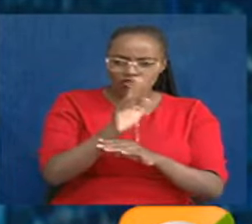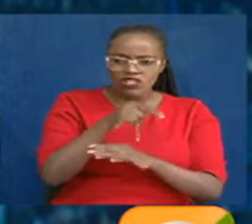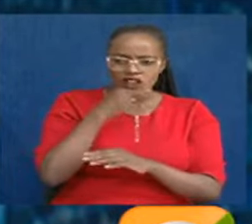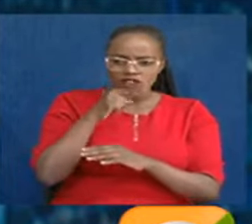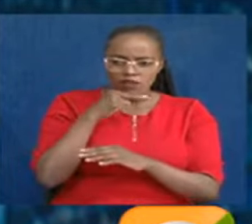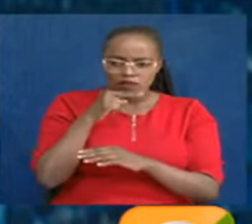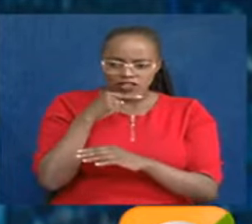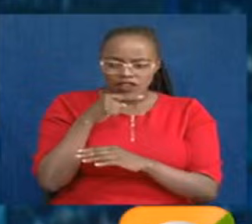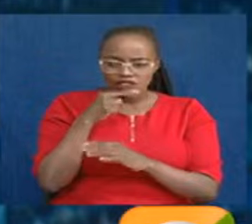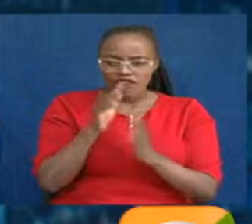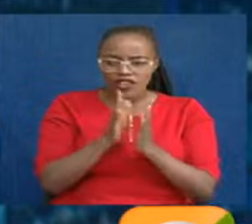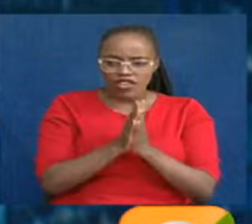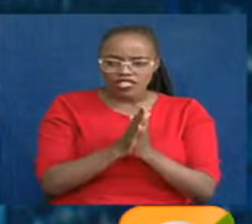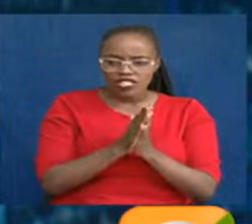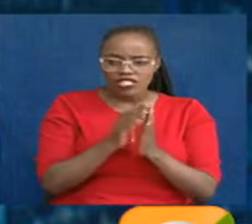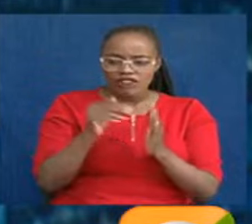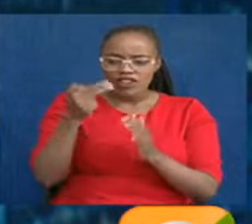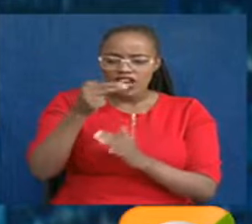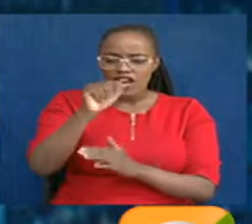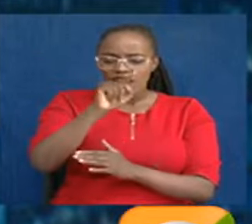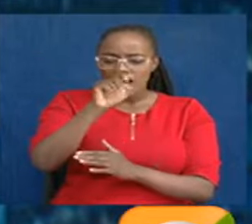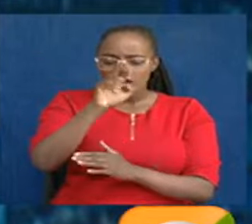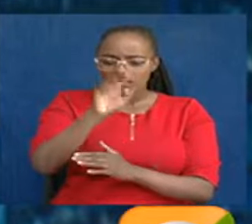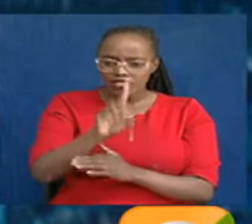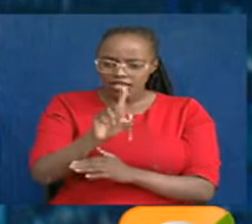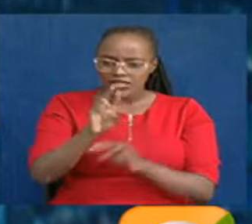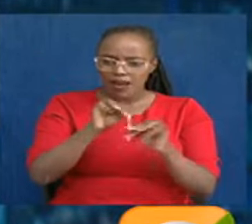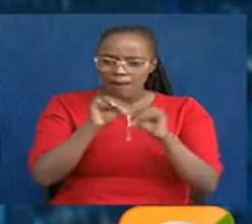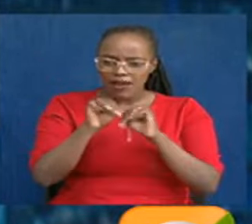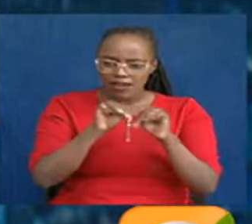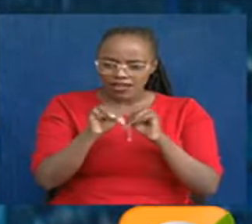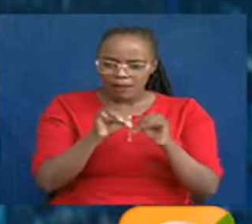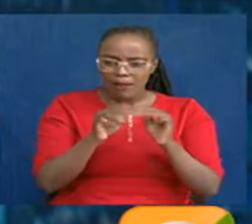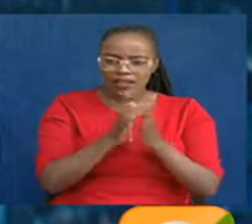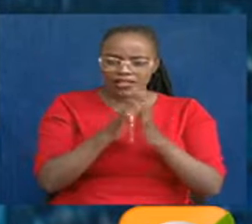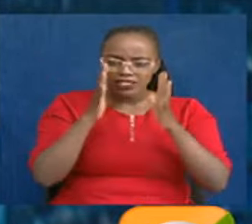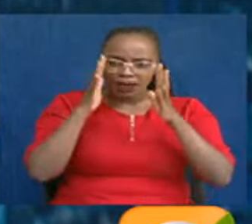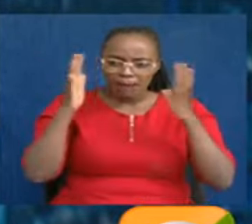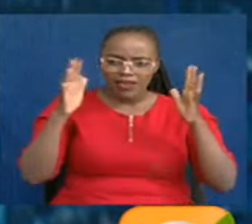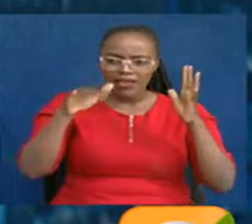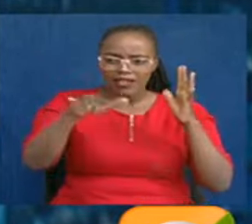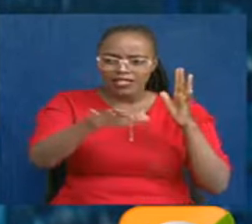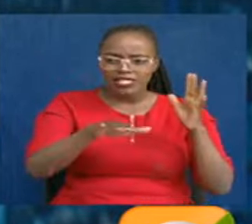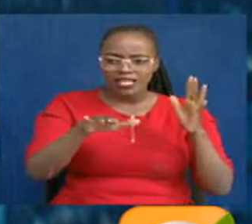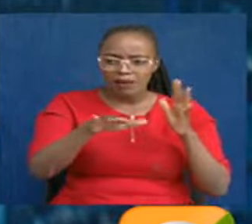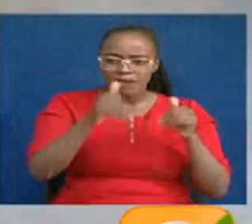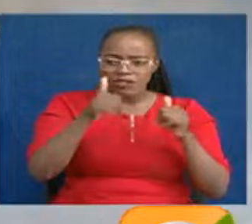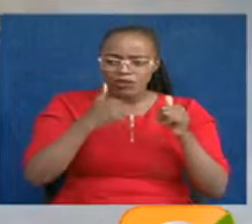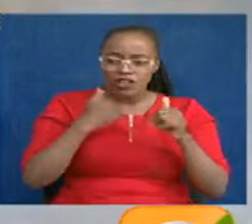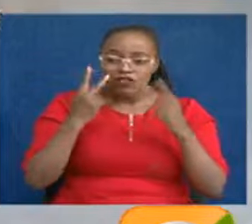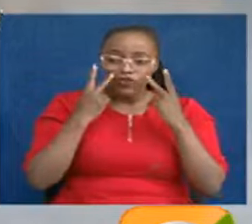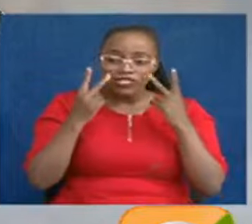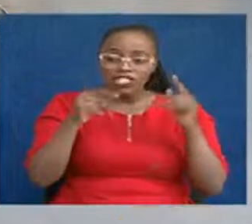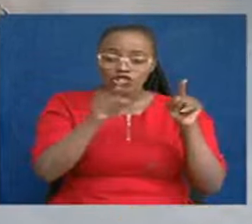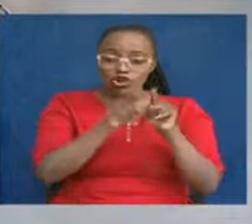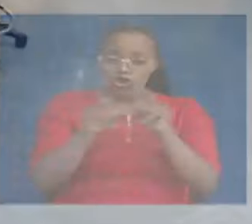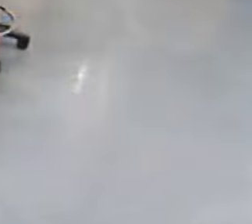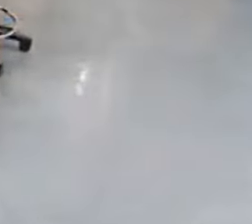mentioned, agriculture, hazard management, there's huge use cases applicable. We've seen even